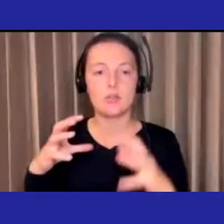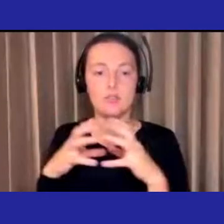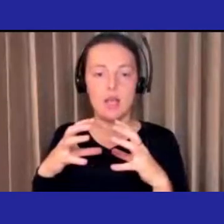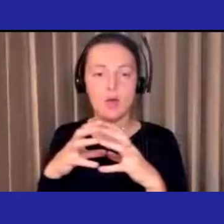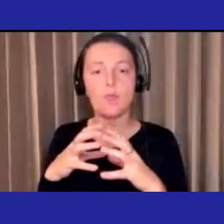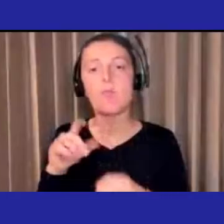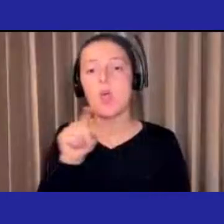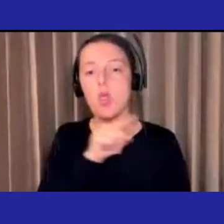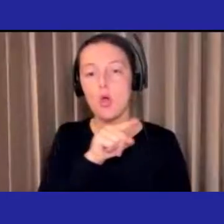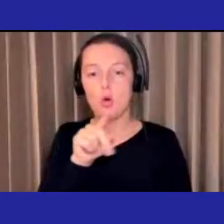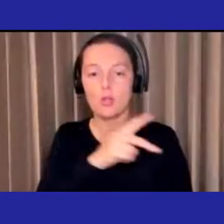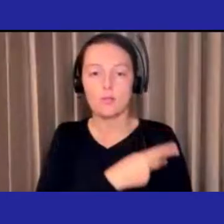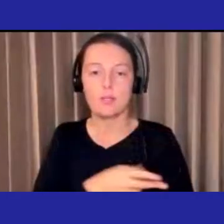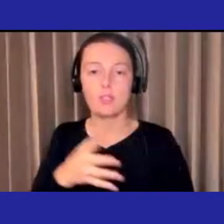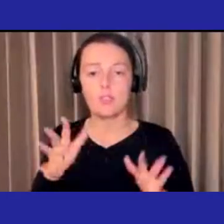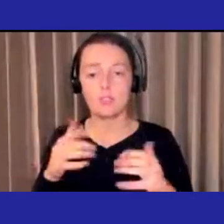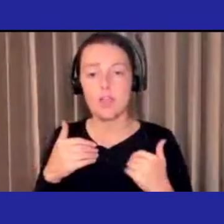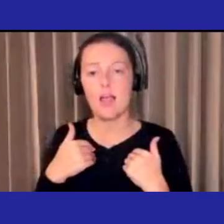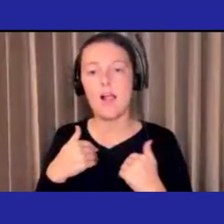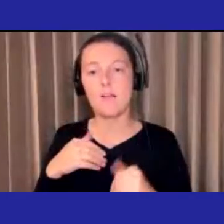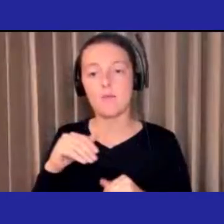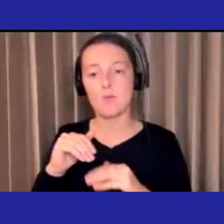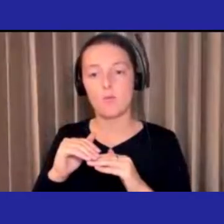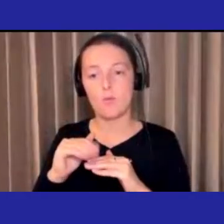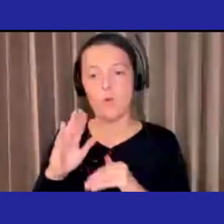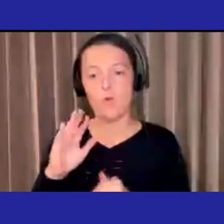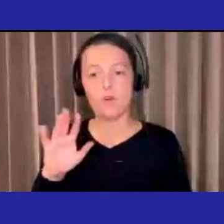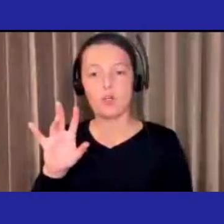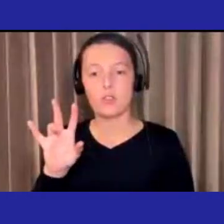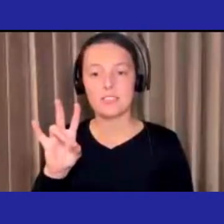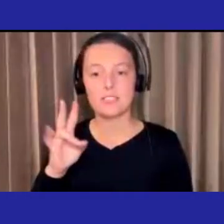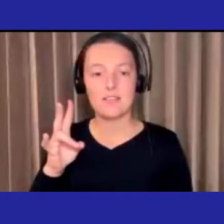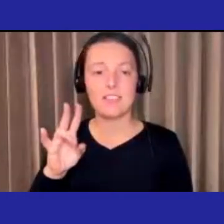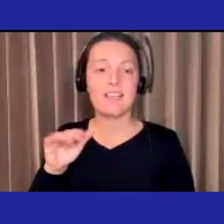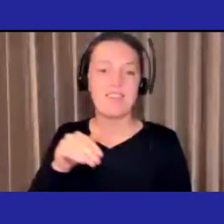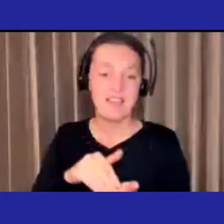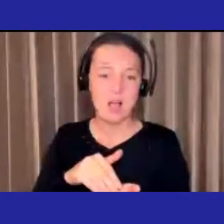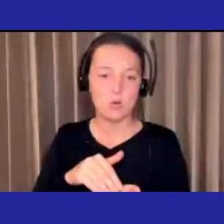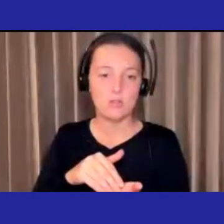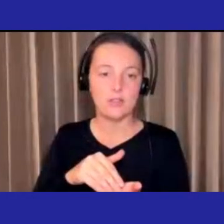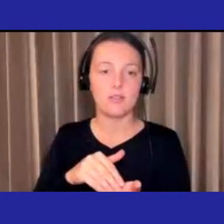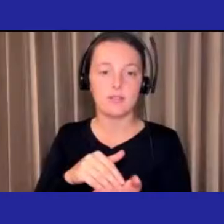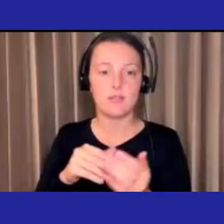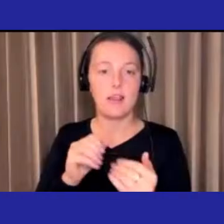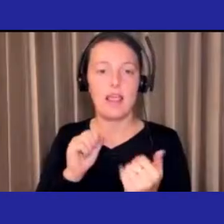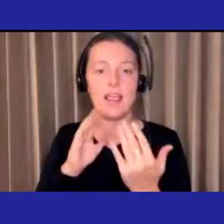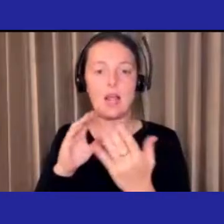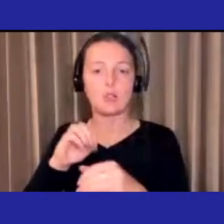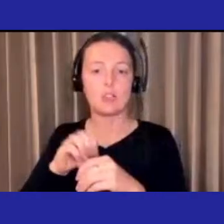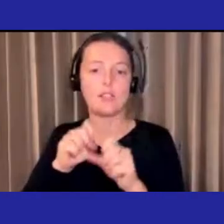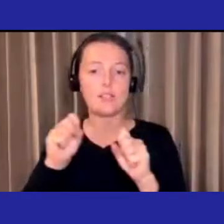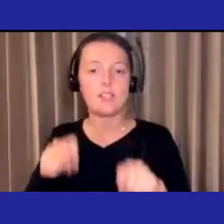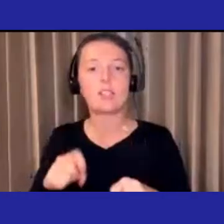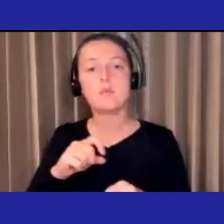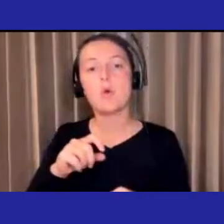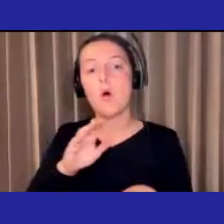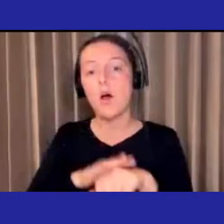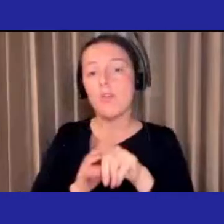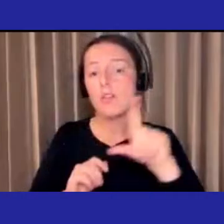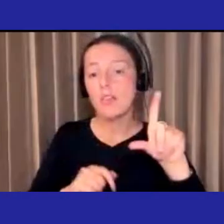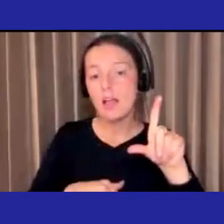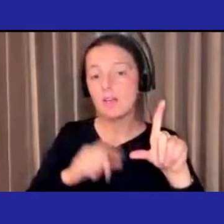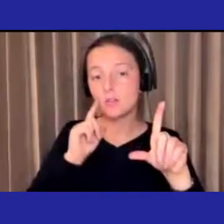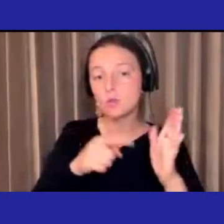on the left, you will see the number of patients that have visited in these different areas. So you see that by far